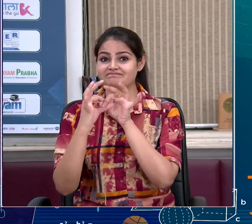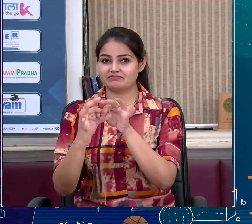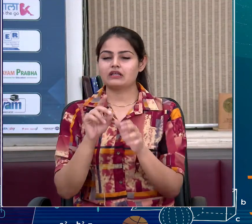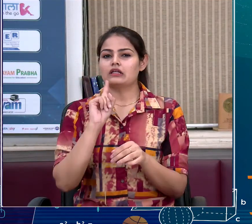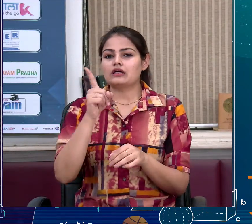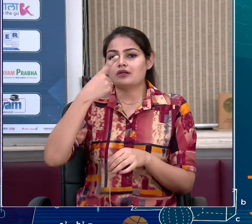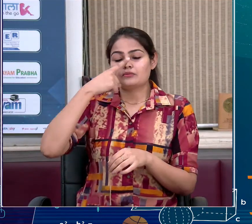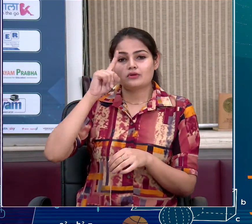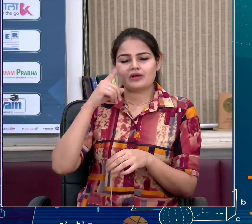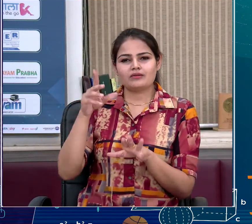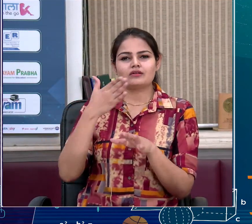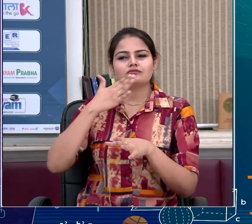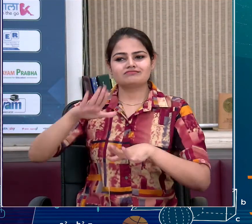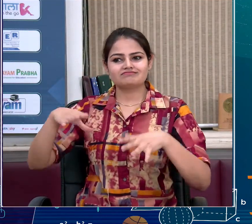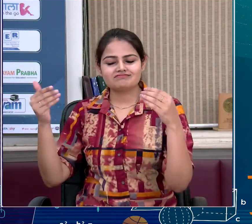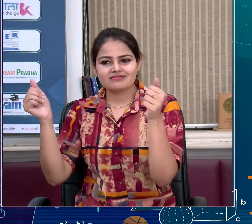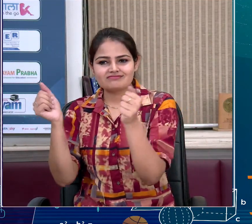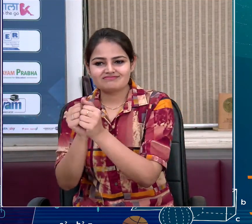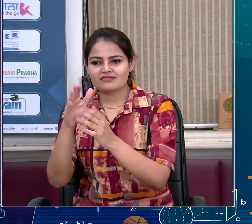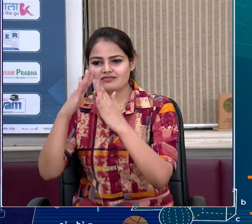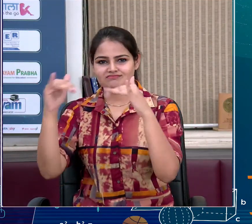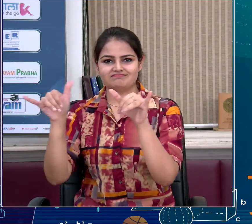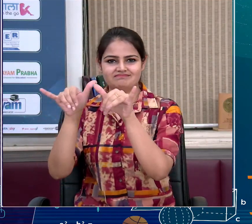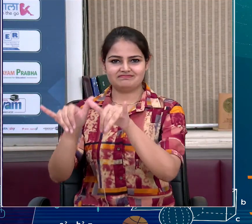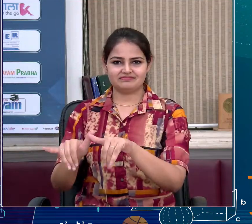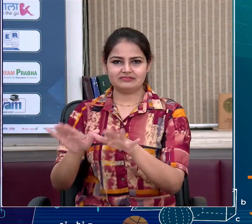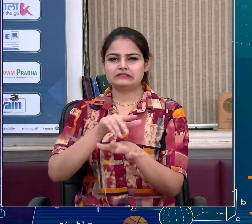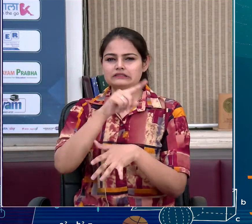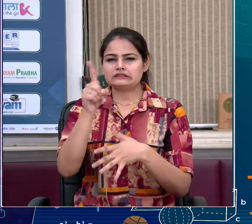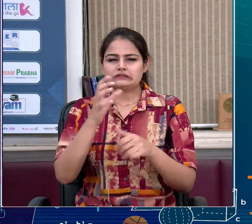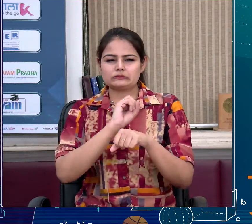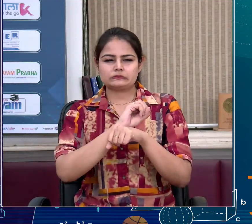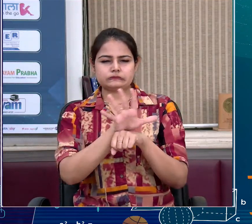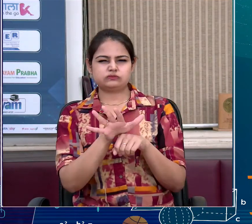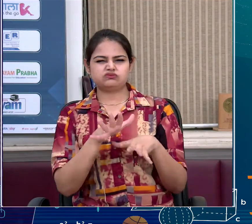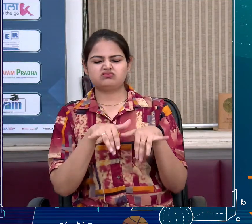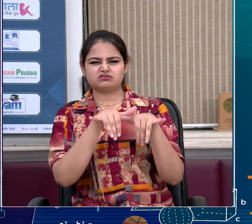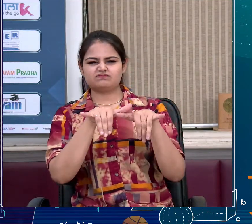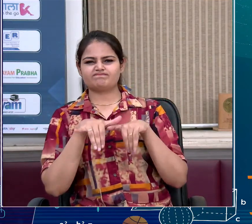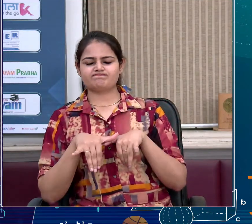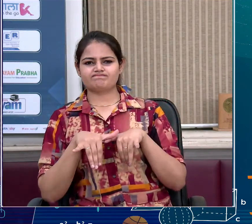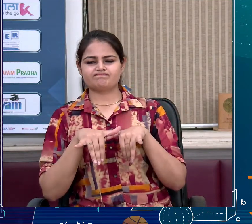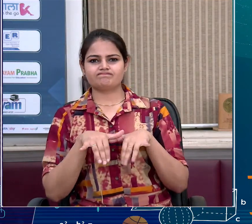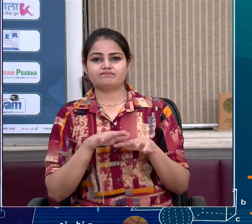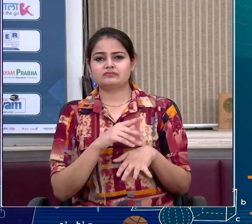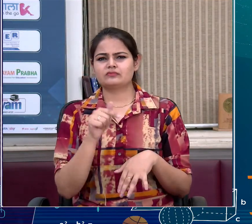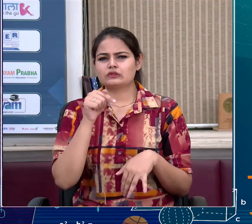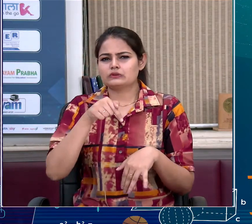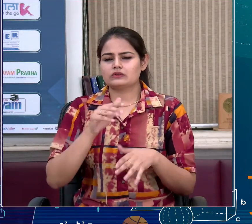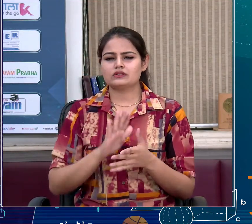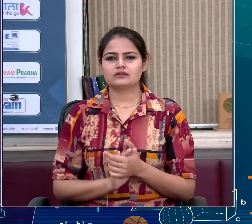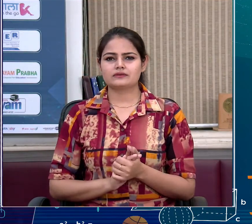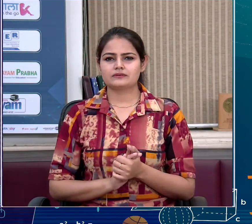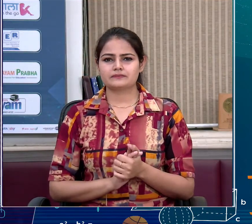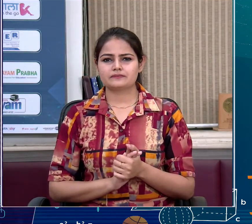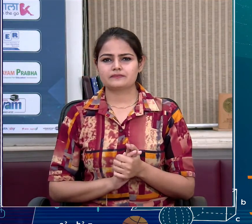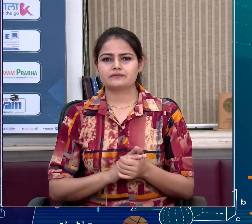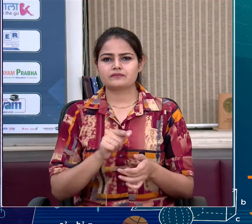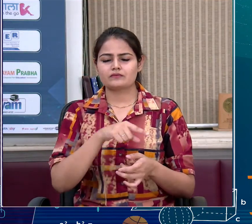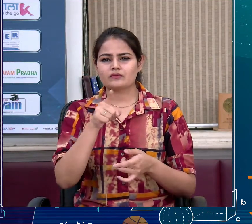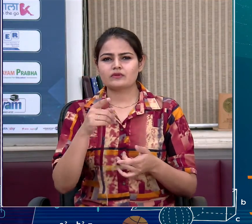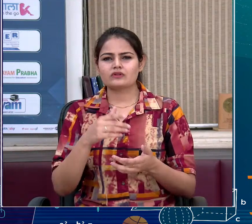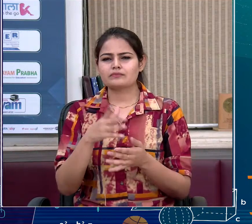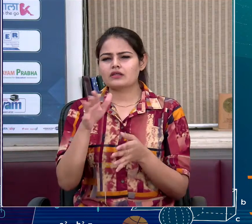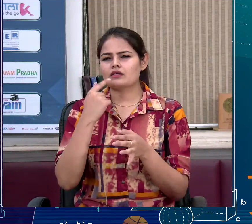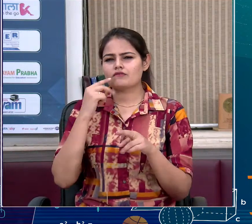inside the homes, basically trapped due to lockdown situation. Yes. So, as a parent, if I